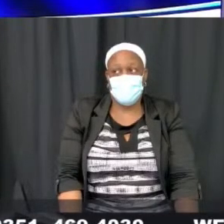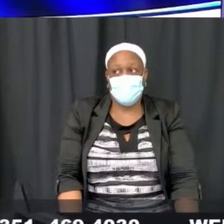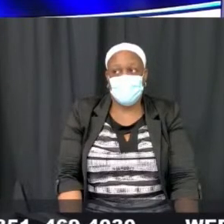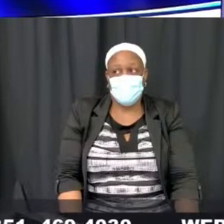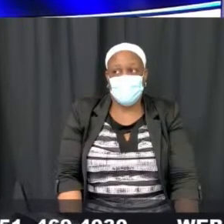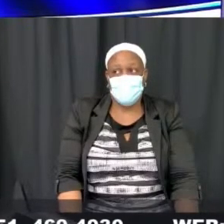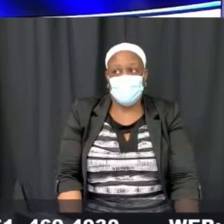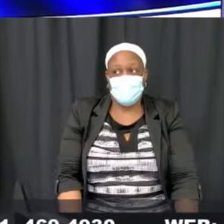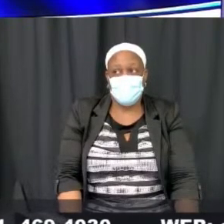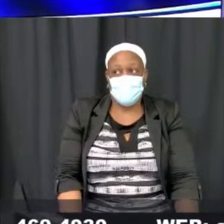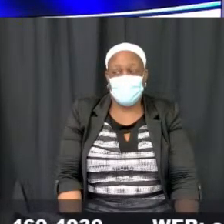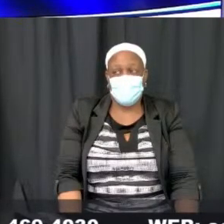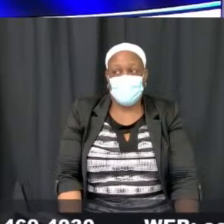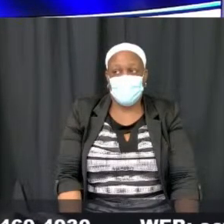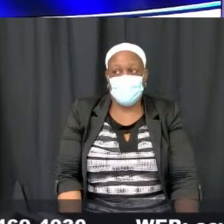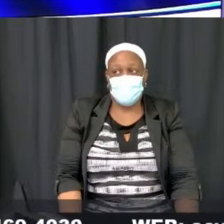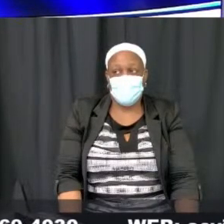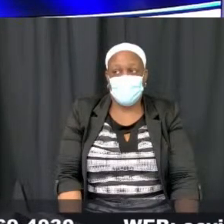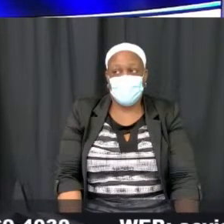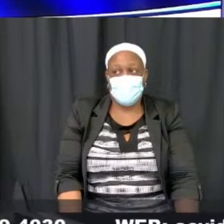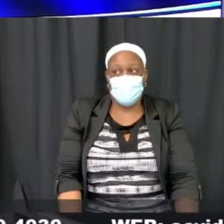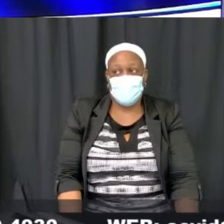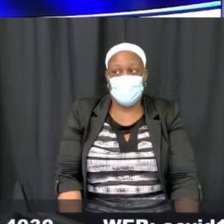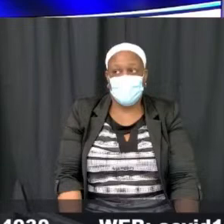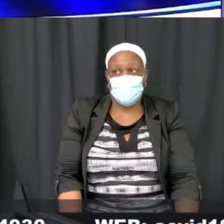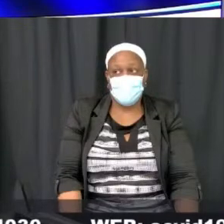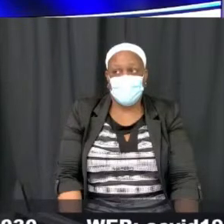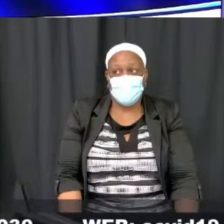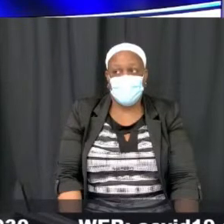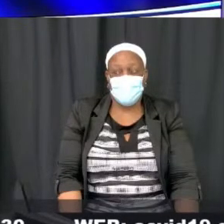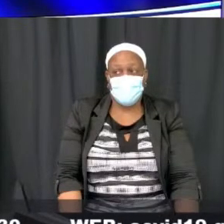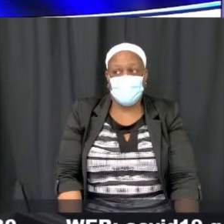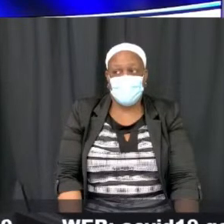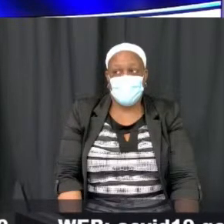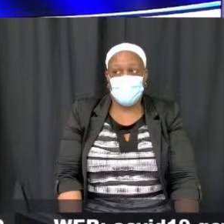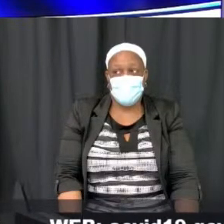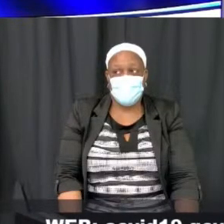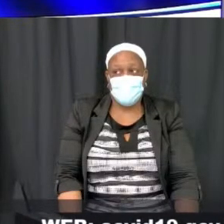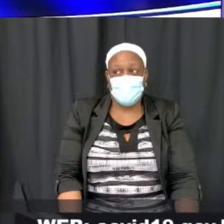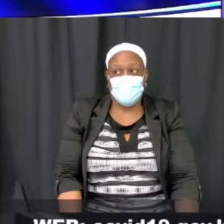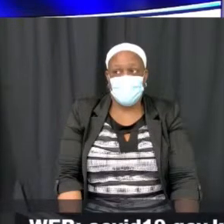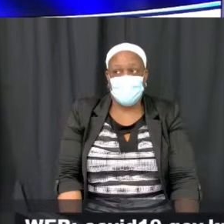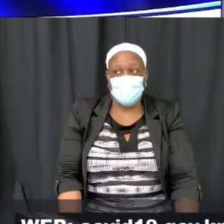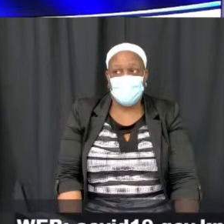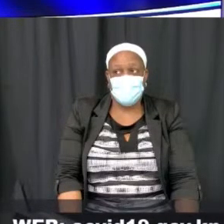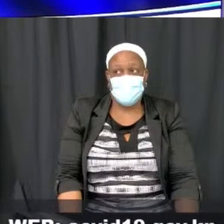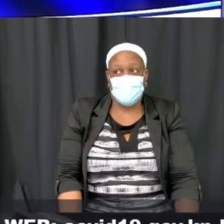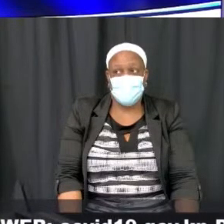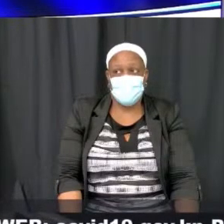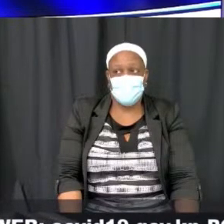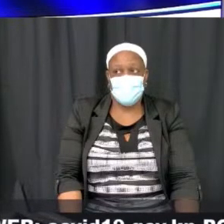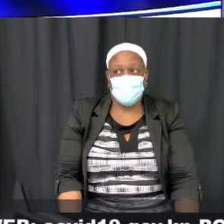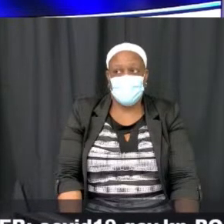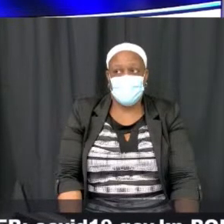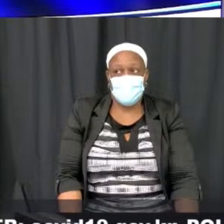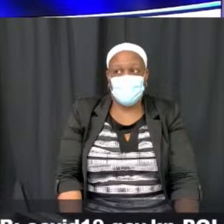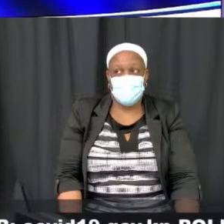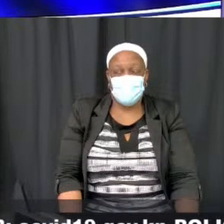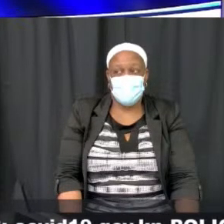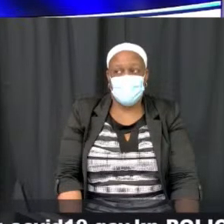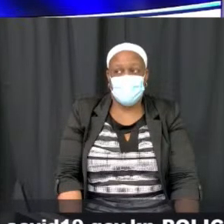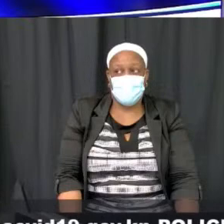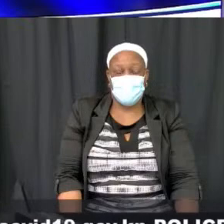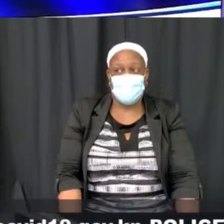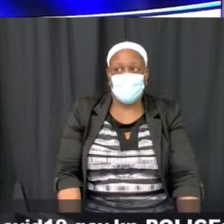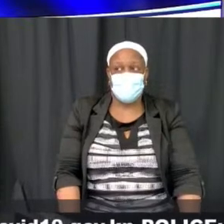CMO One Radio wants to know or wants an update on the persons that are